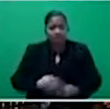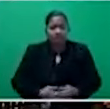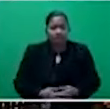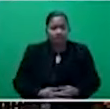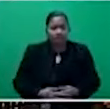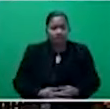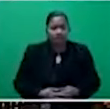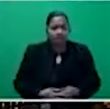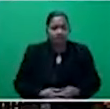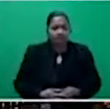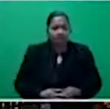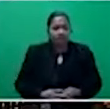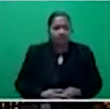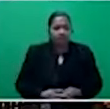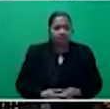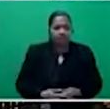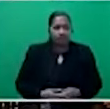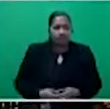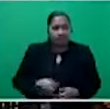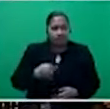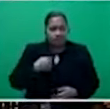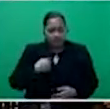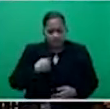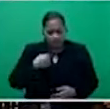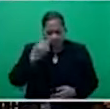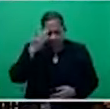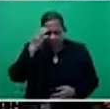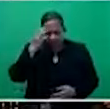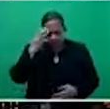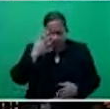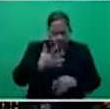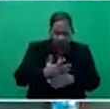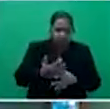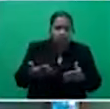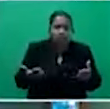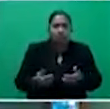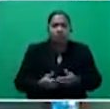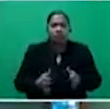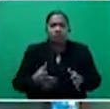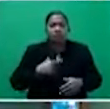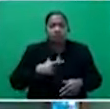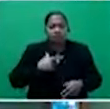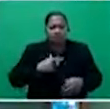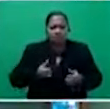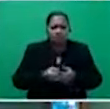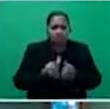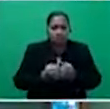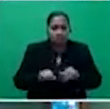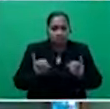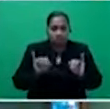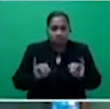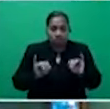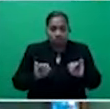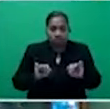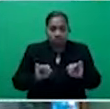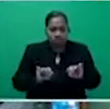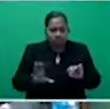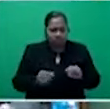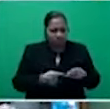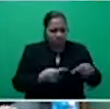loss to know where to start off from, because there have been so many issues that have been raised by the